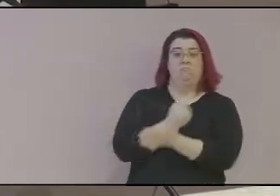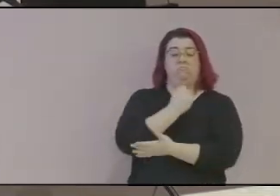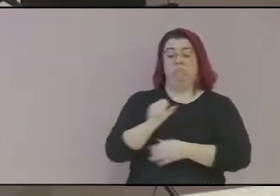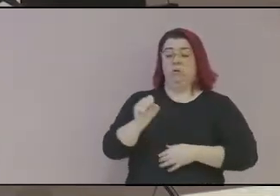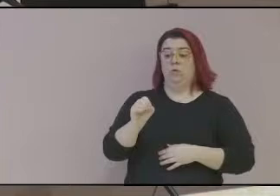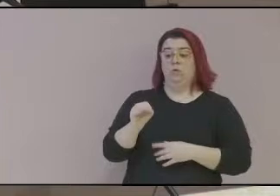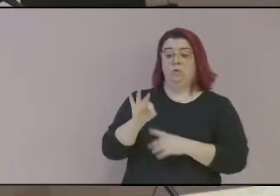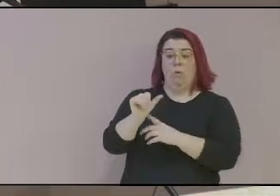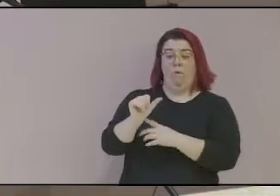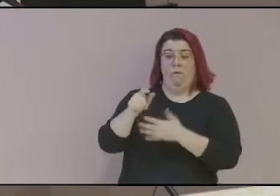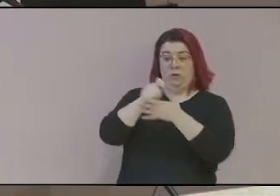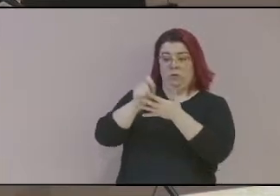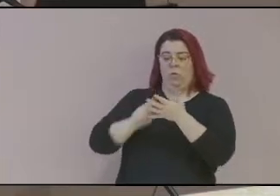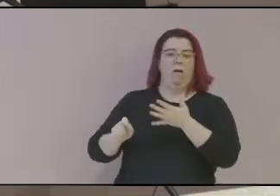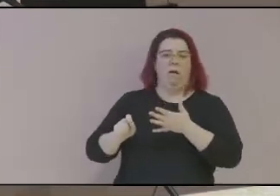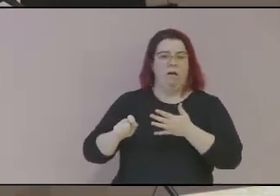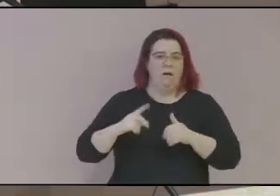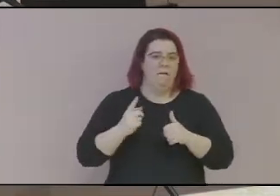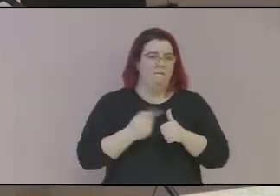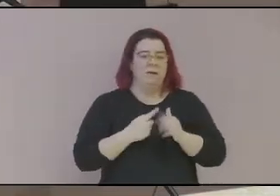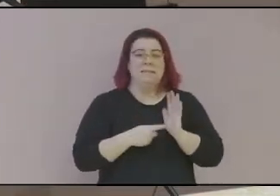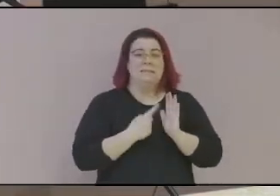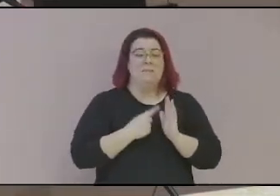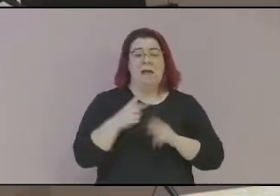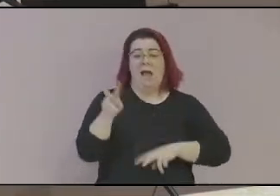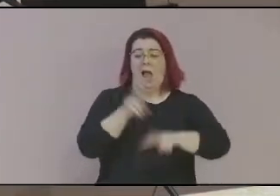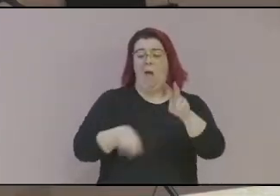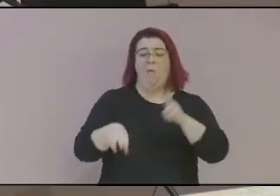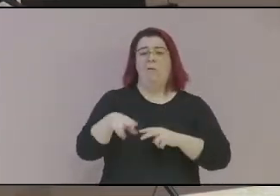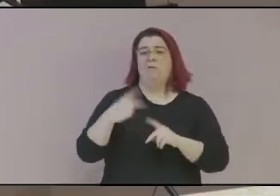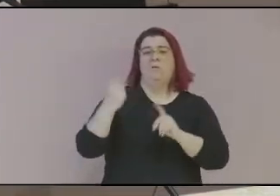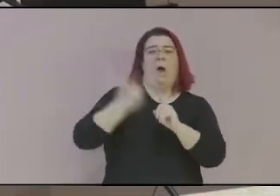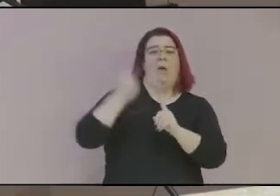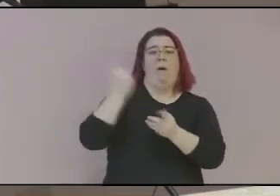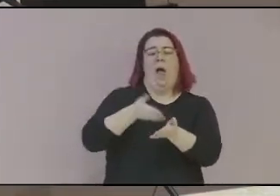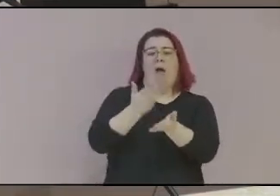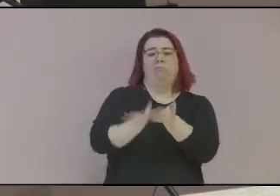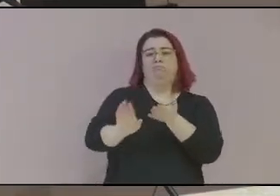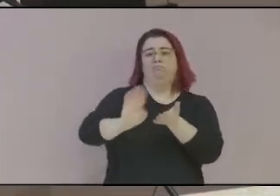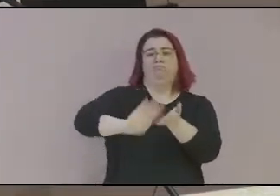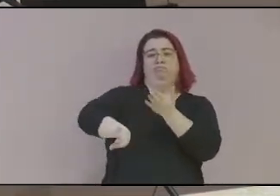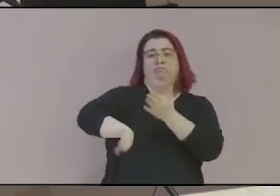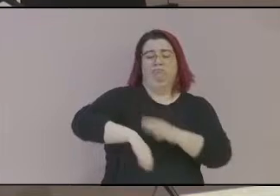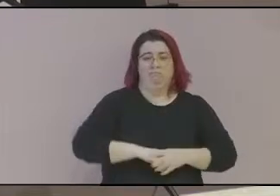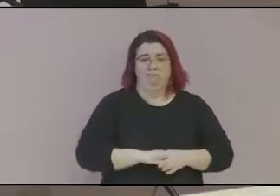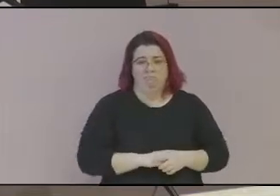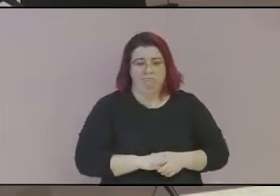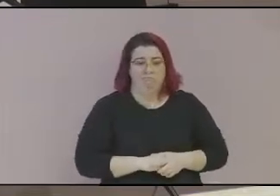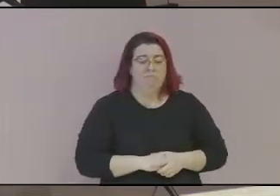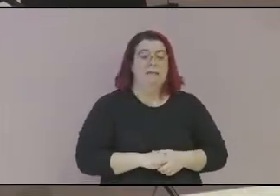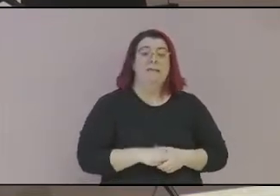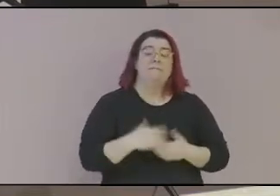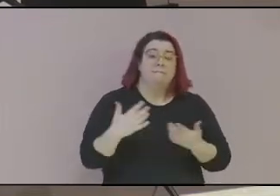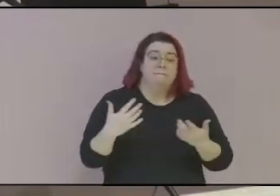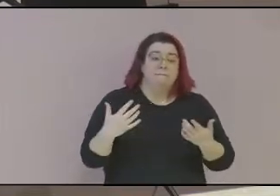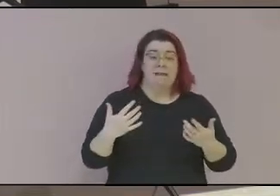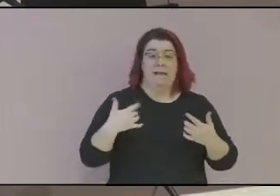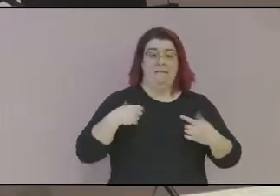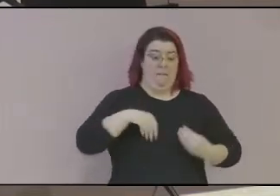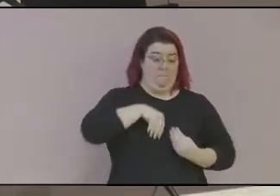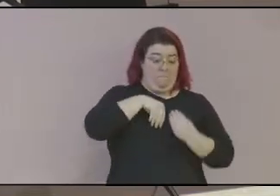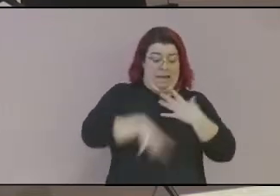criteria that I mentioned to you: severe burn, chronic lung disease, cancer. So they first removed people entirely. That